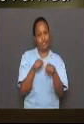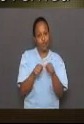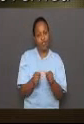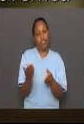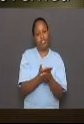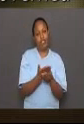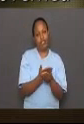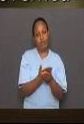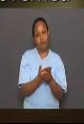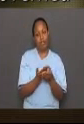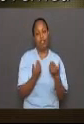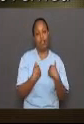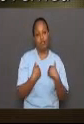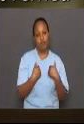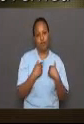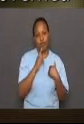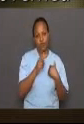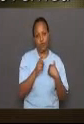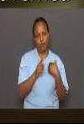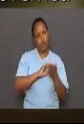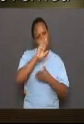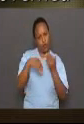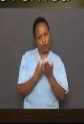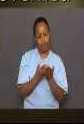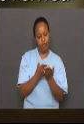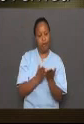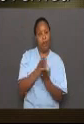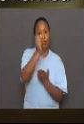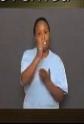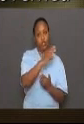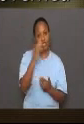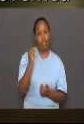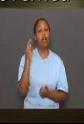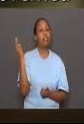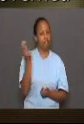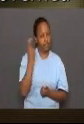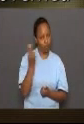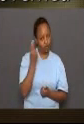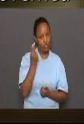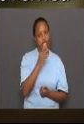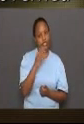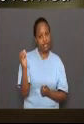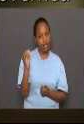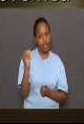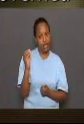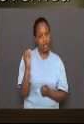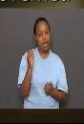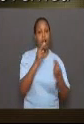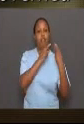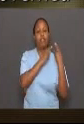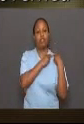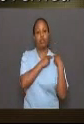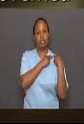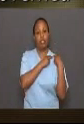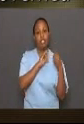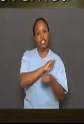sets out all of the detailed rights, privileges, and